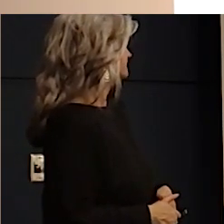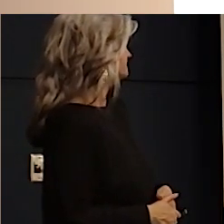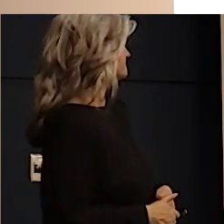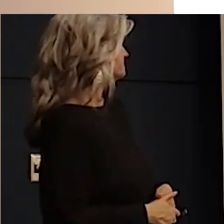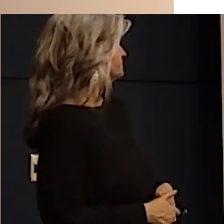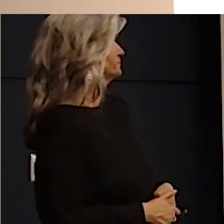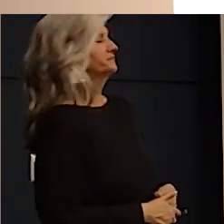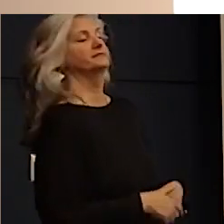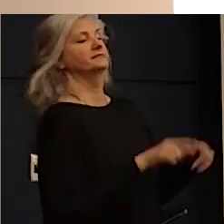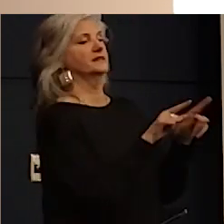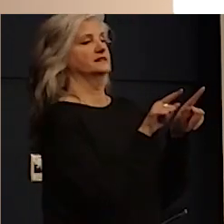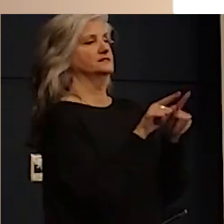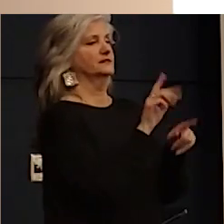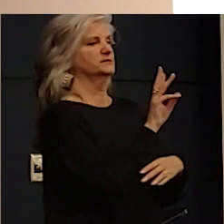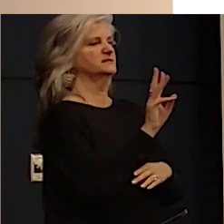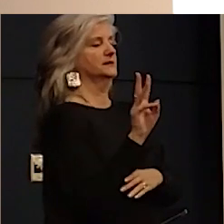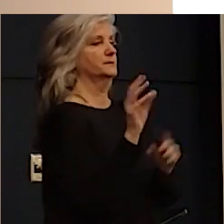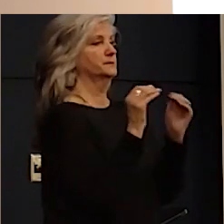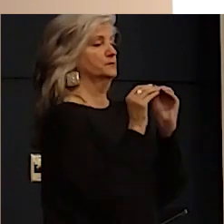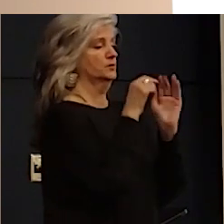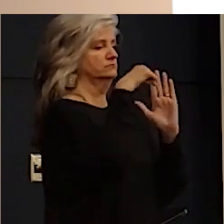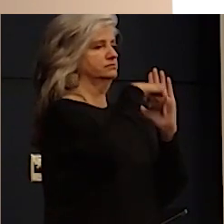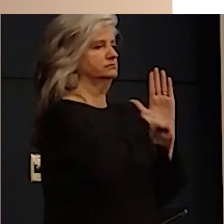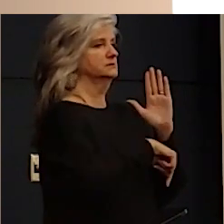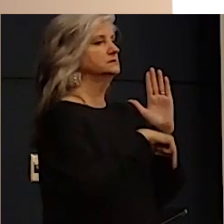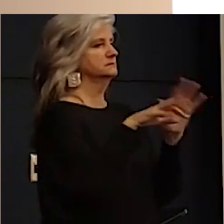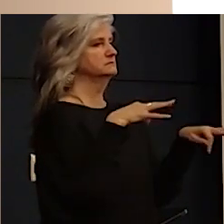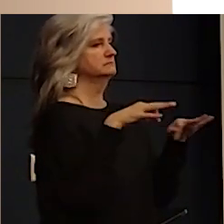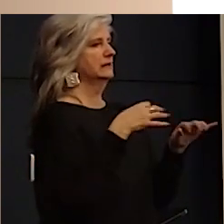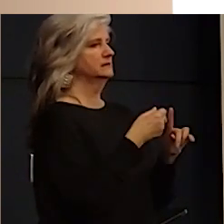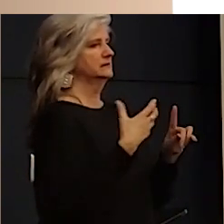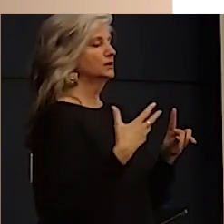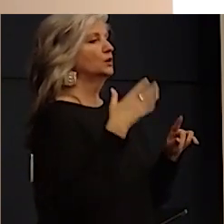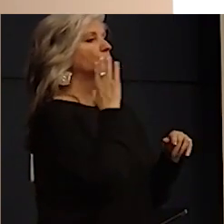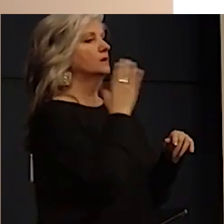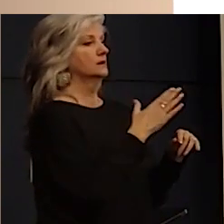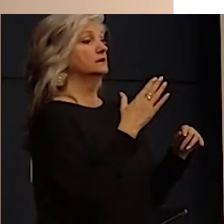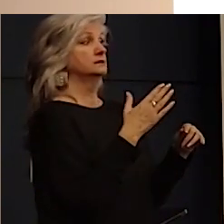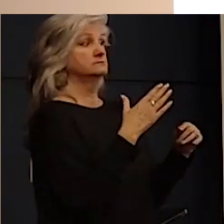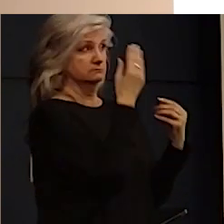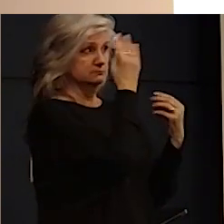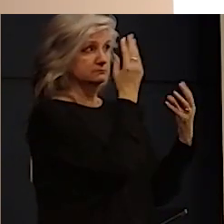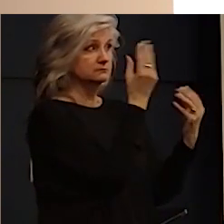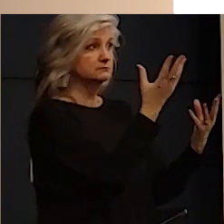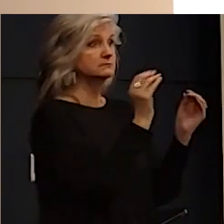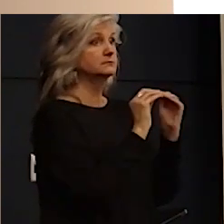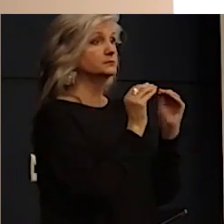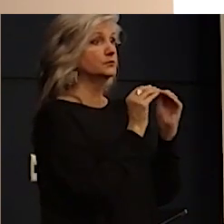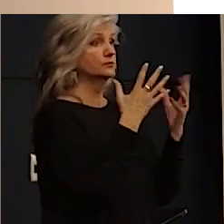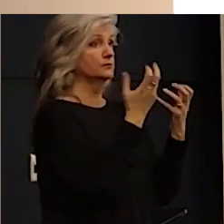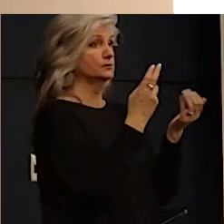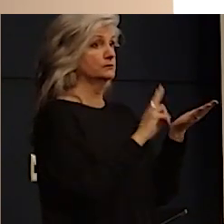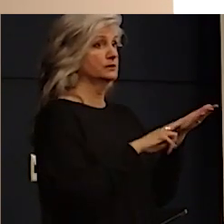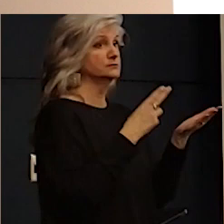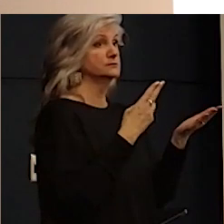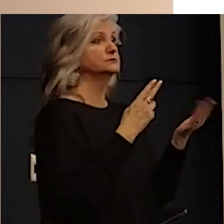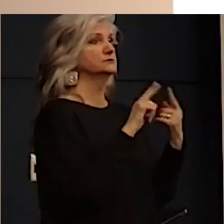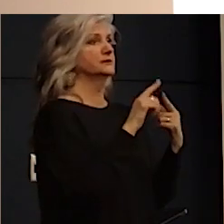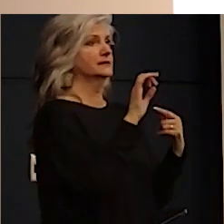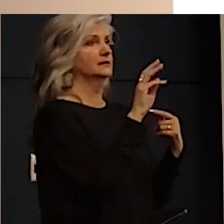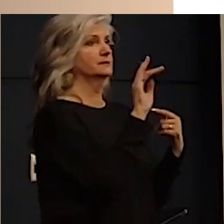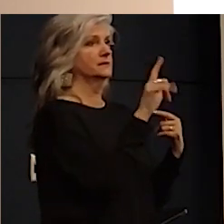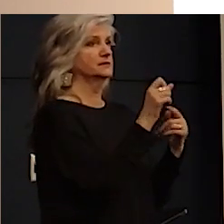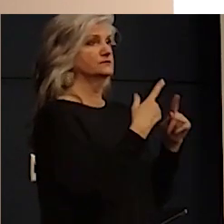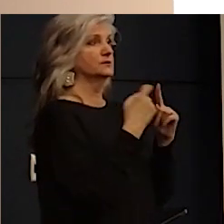We also have a webpage that has more details. We'll post slides there. We'll keep folks updated. If you want to register to get emails from